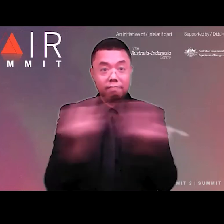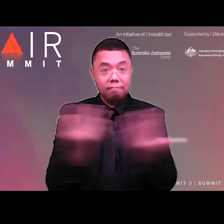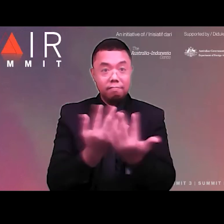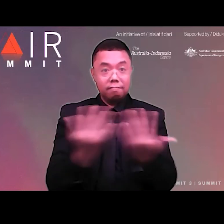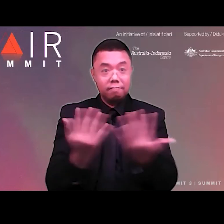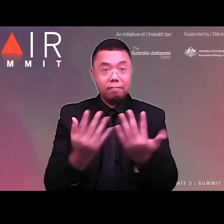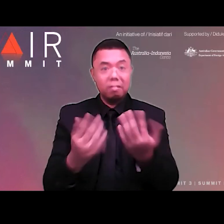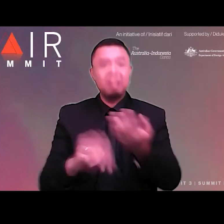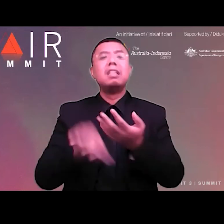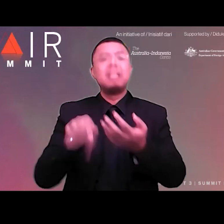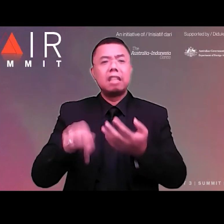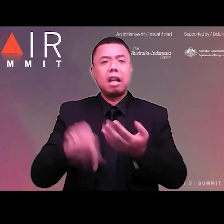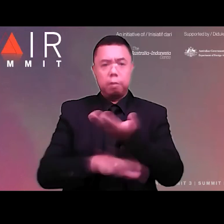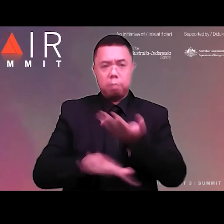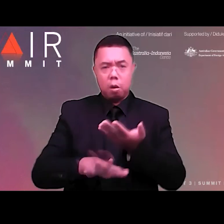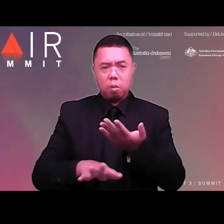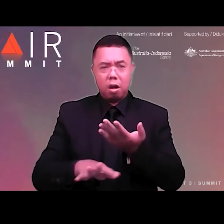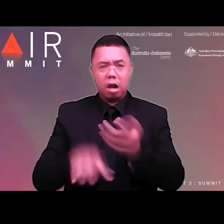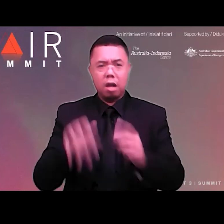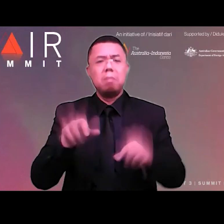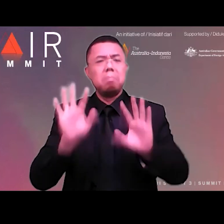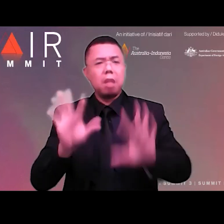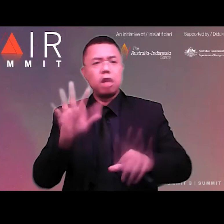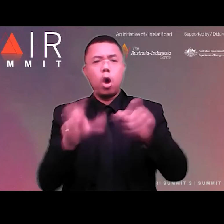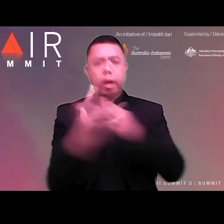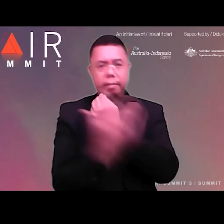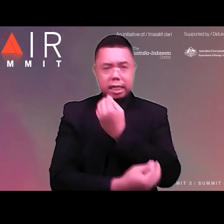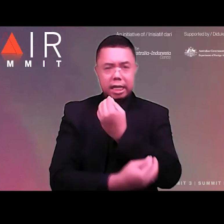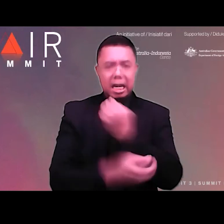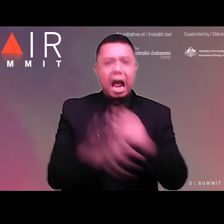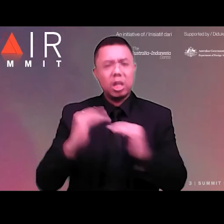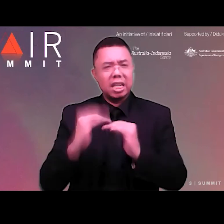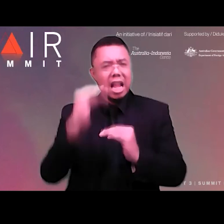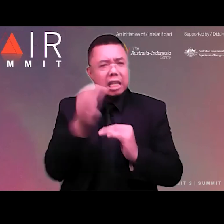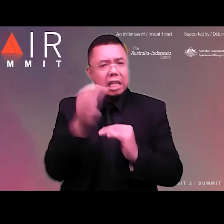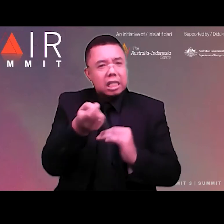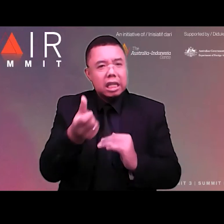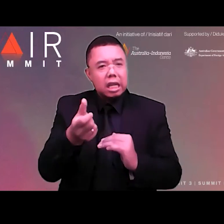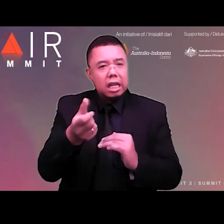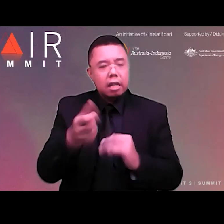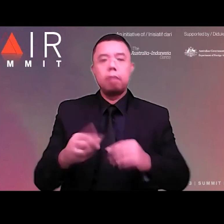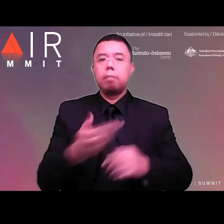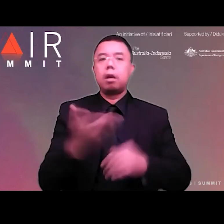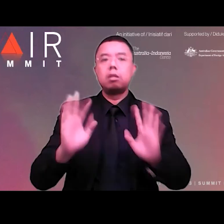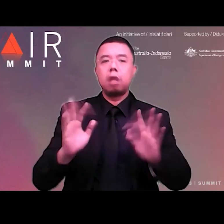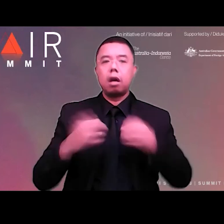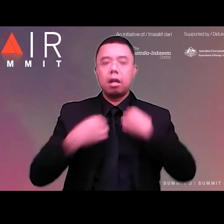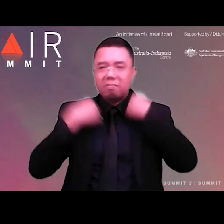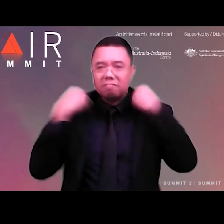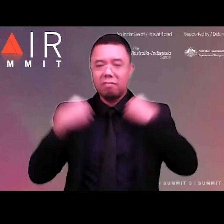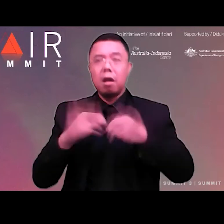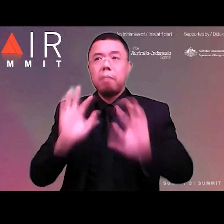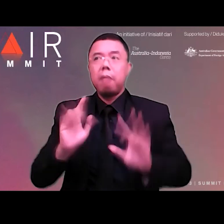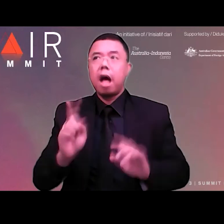or just above. So they're very vulnerable to any policy change that impacts economic activity.